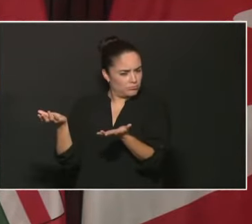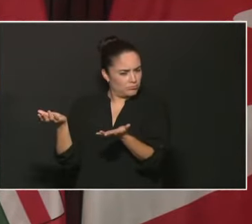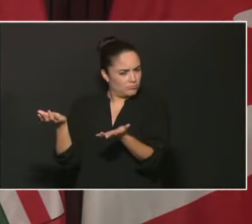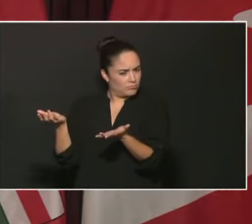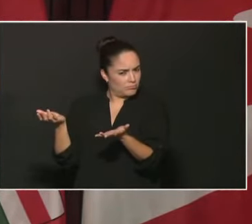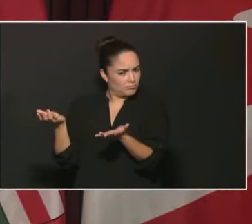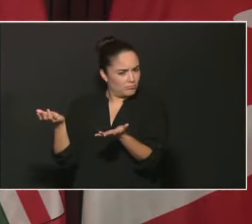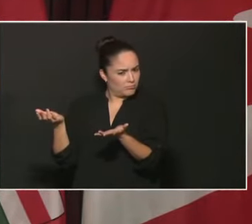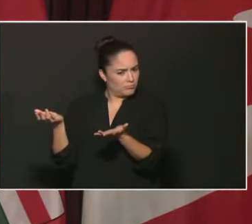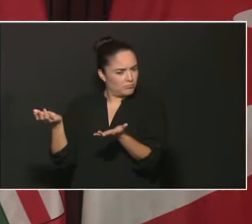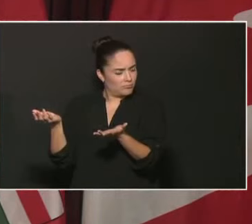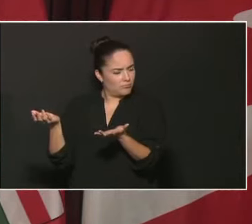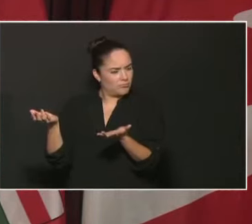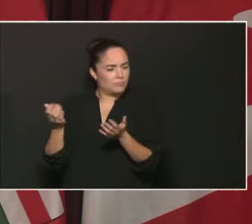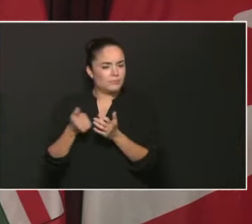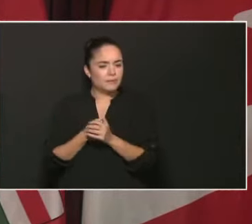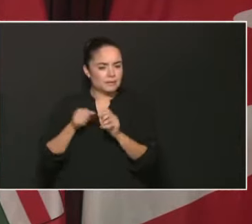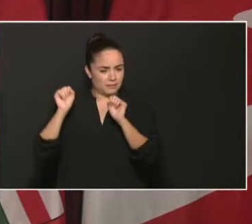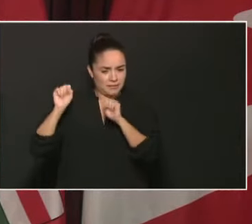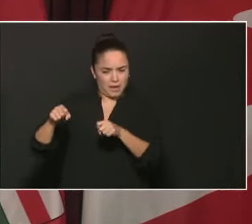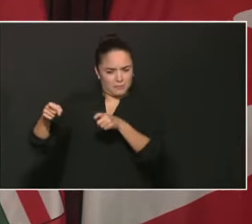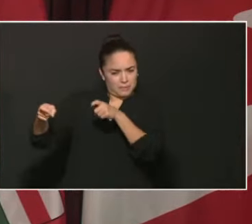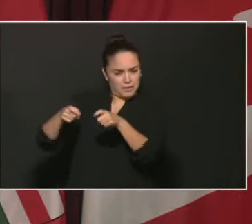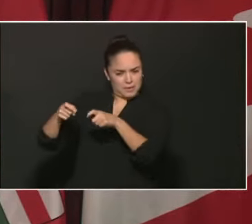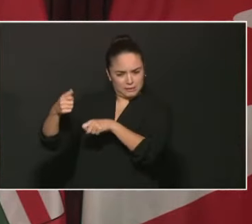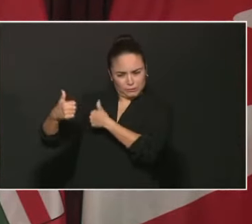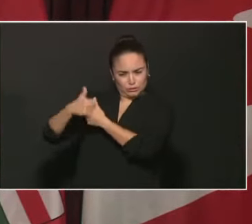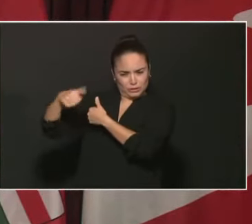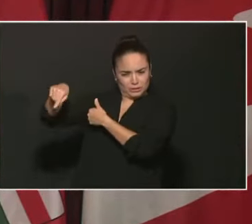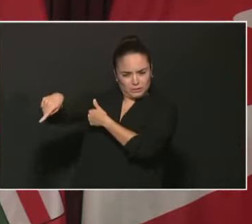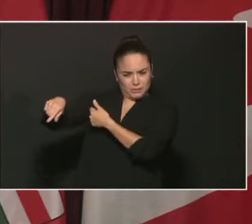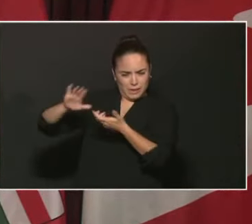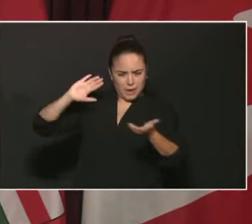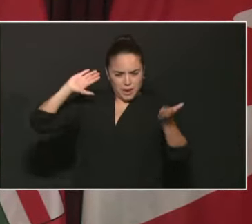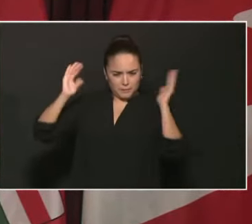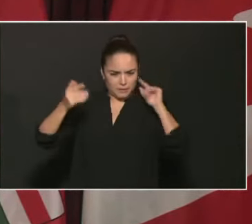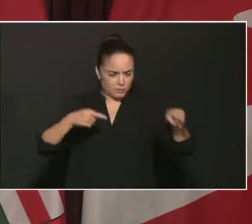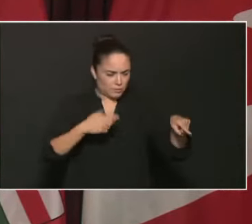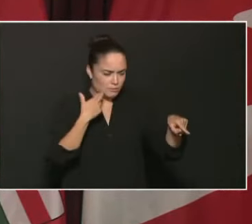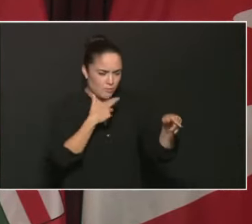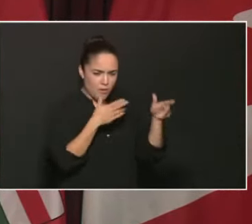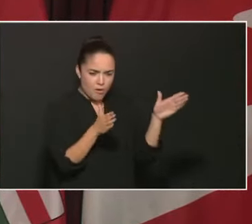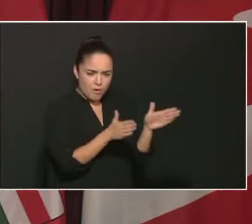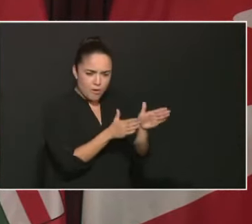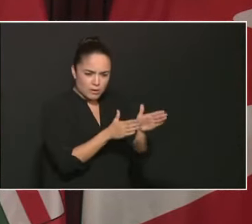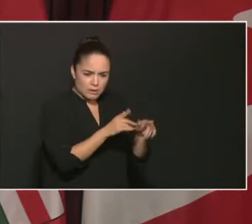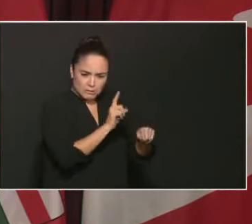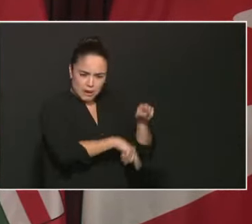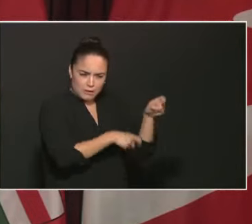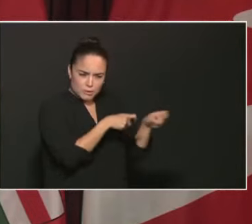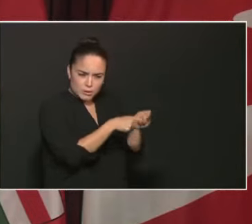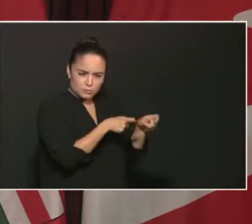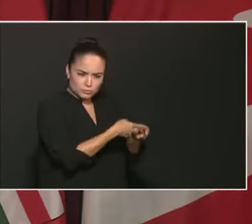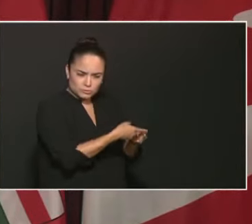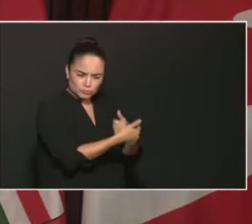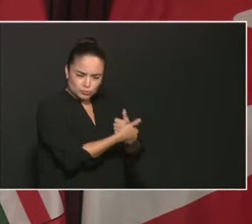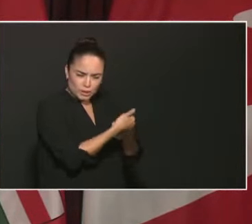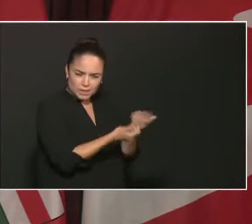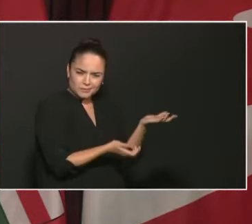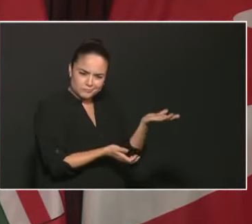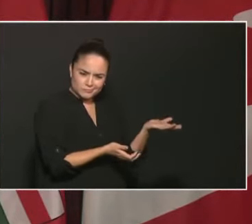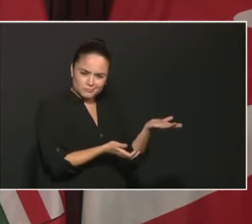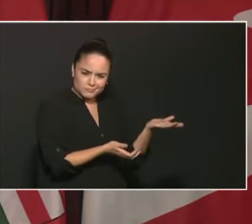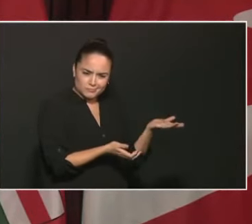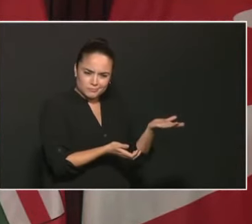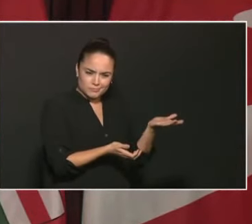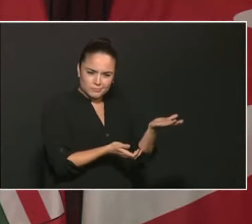safe, but a risk that was manageable compared to, say, a restaurant down the street? Why couldn't they have full capacity as well? Can you explain the difference between the two